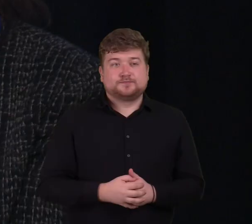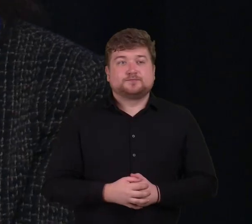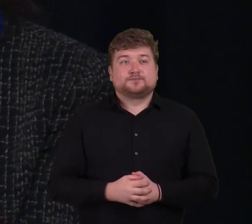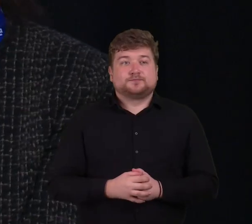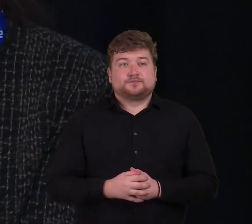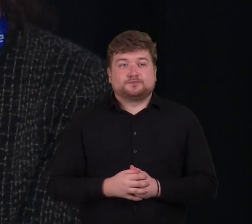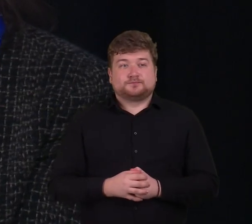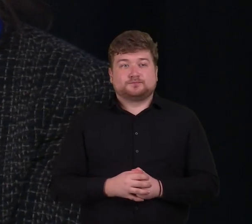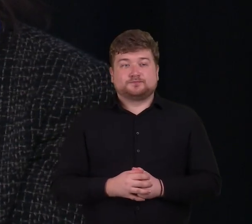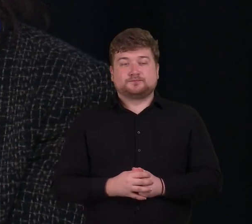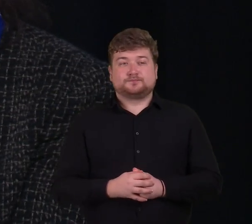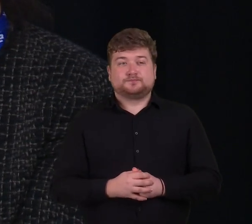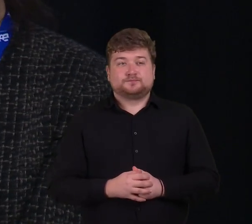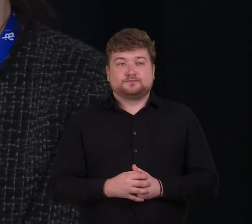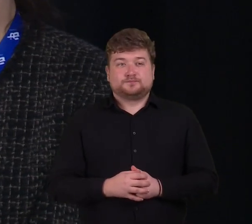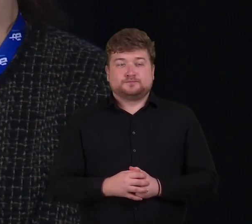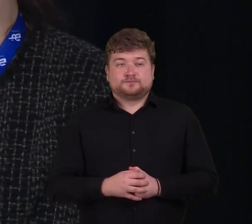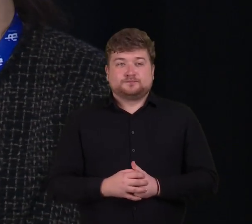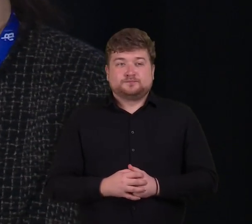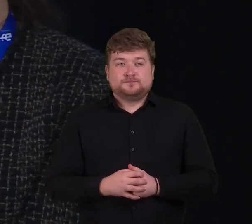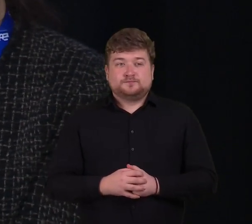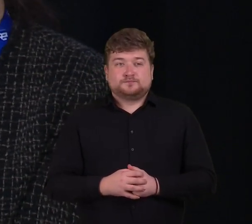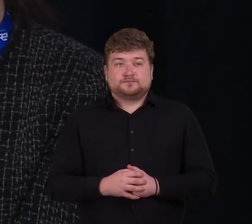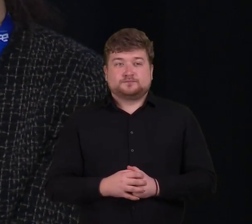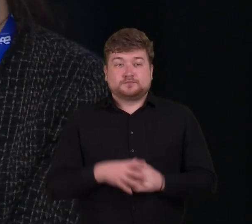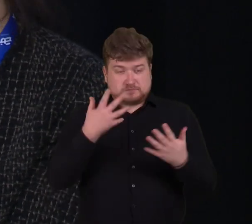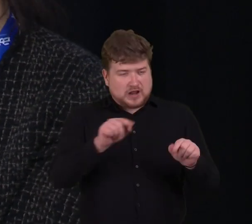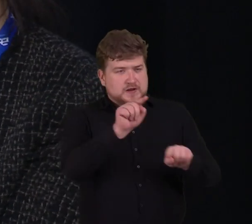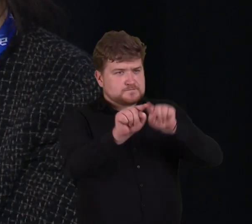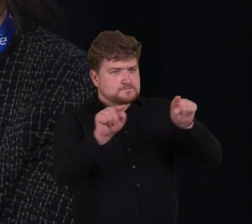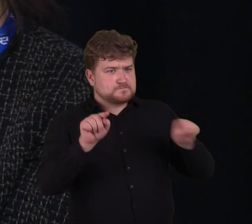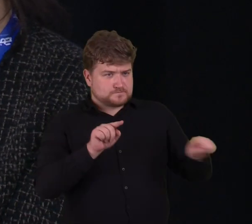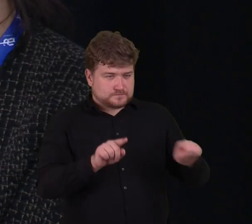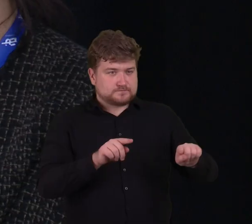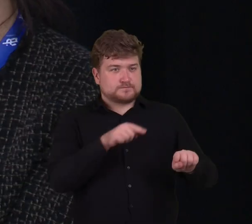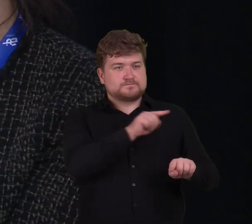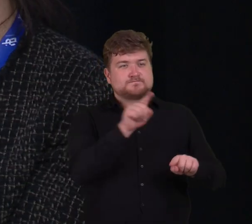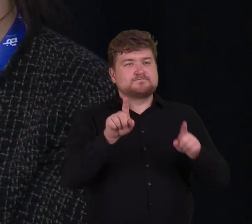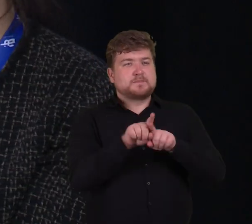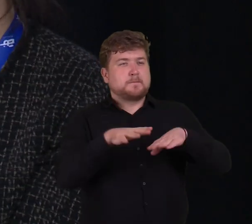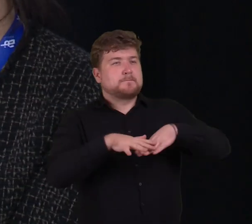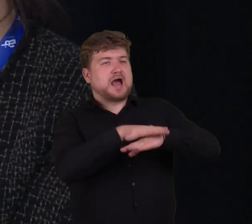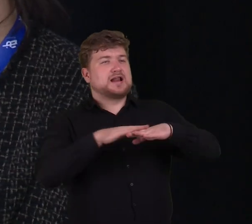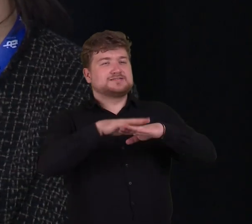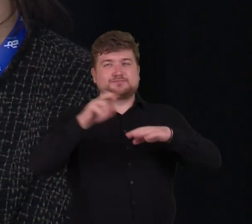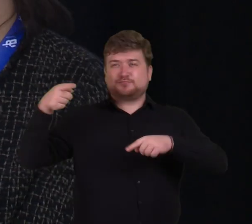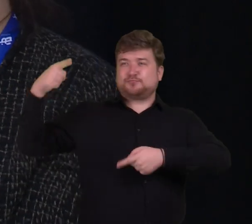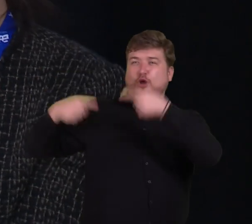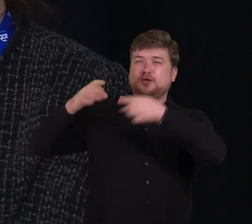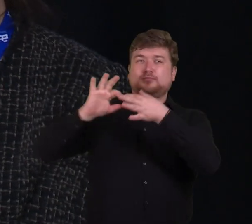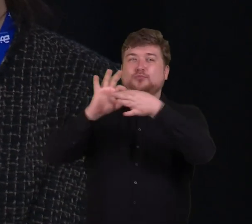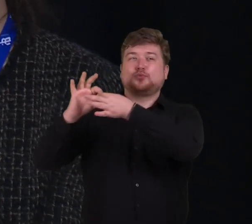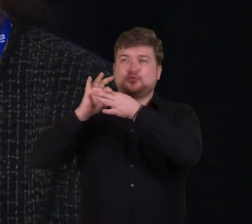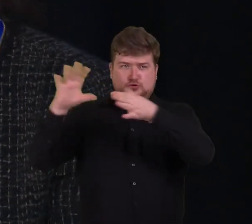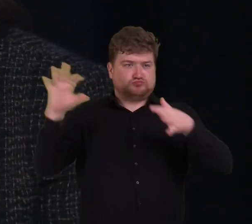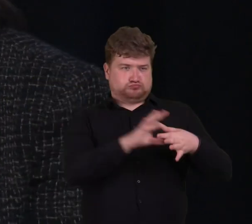them. It's the regional part. Then you have the national part of this cohesion policy,